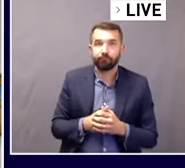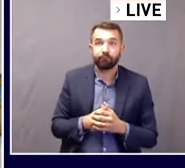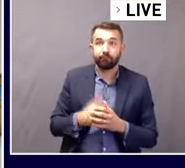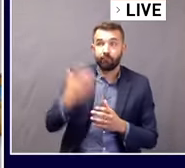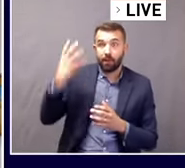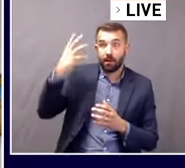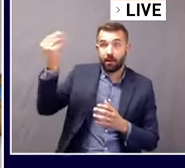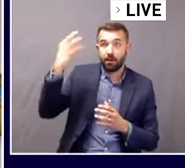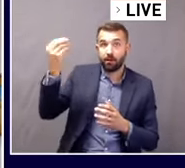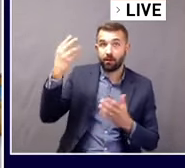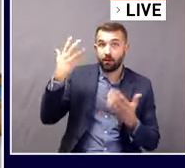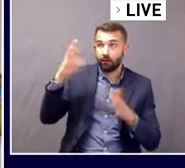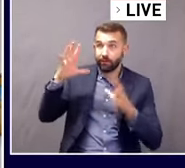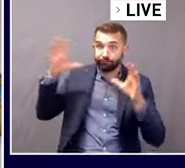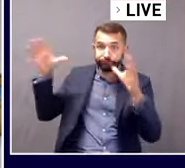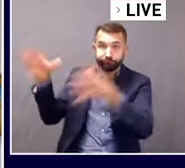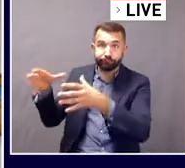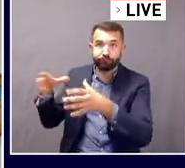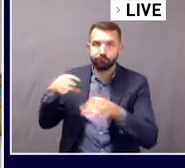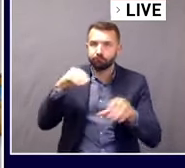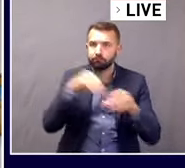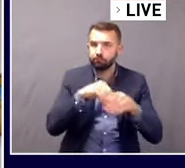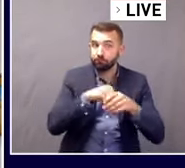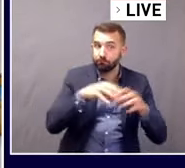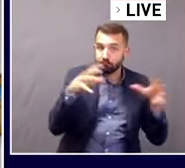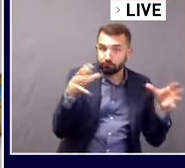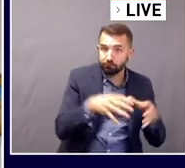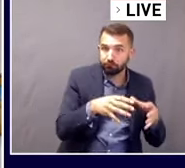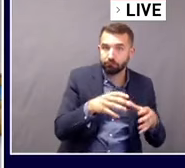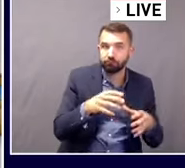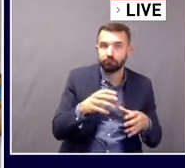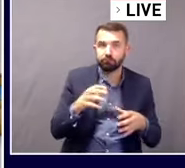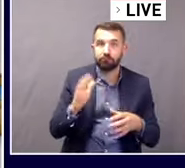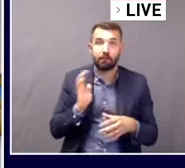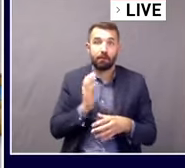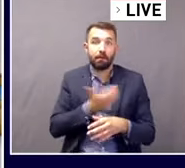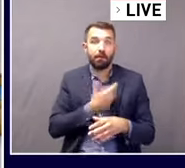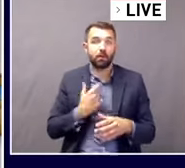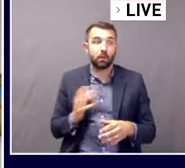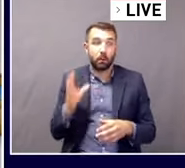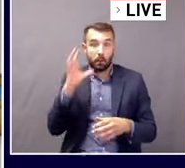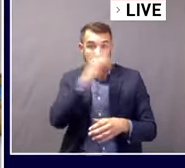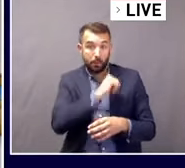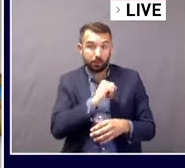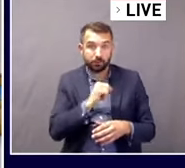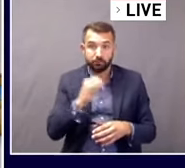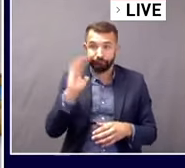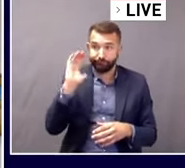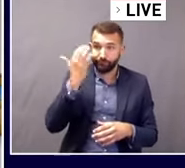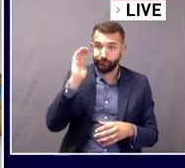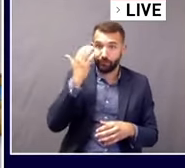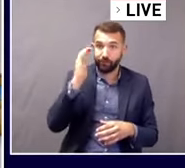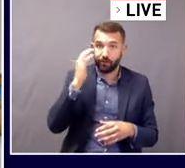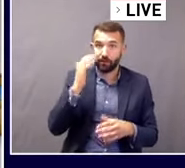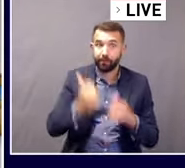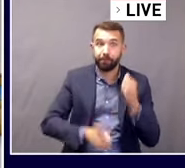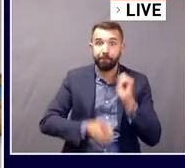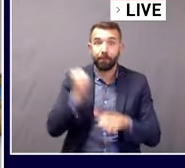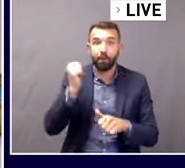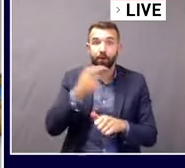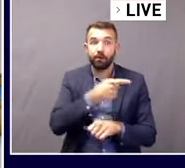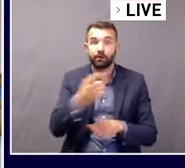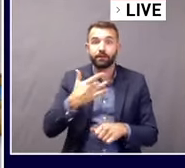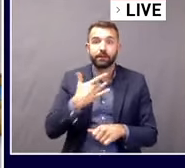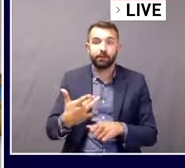as well as an indoor component, our hypothesis is that the transmission itself most likely occurred during